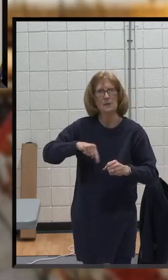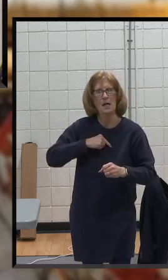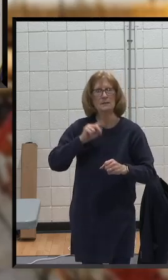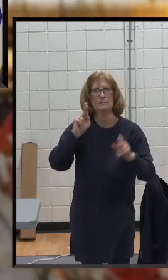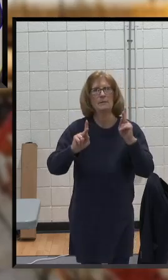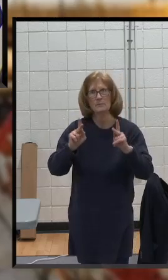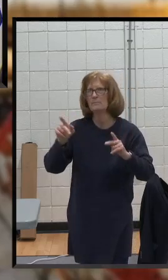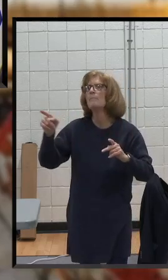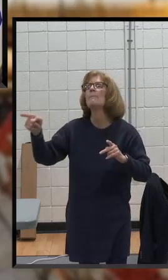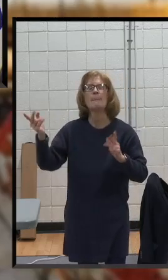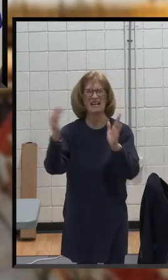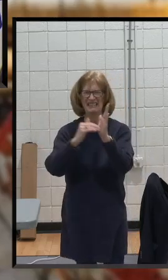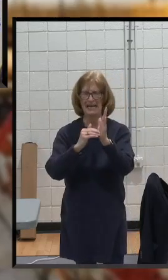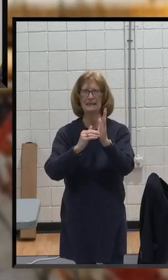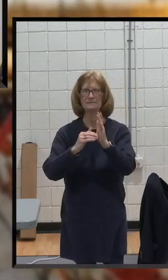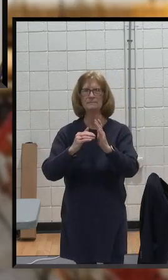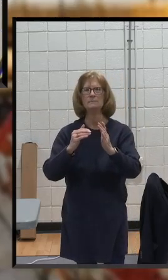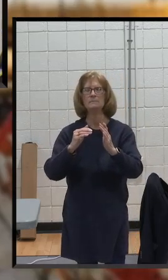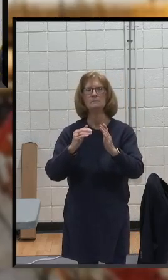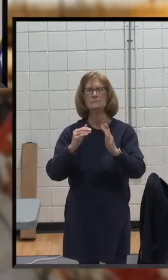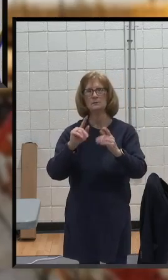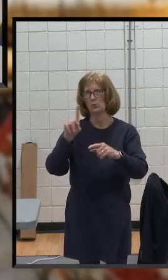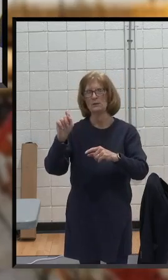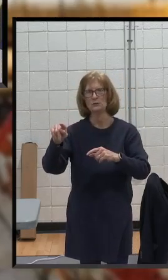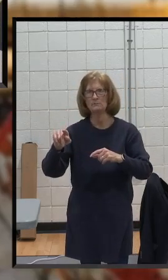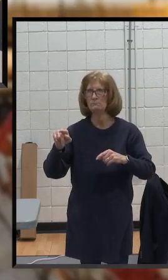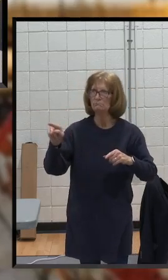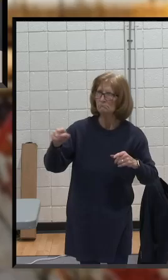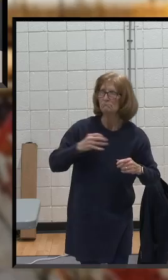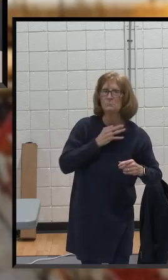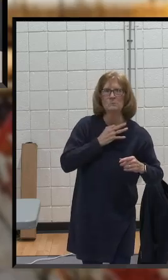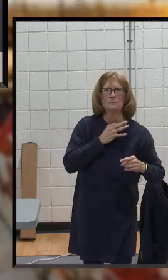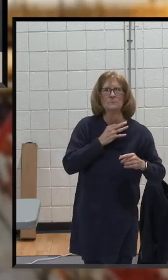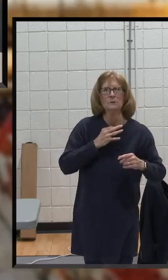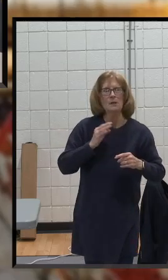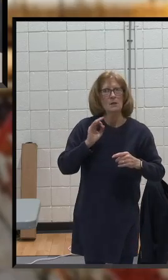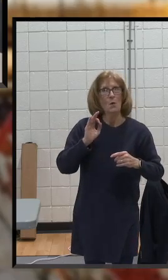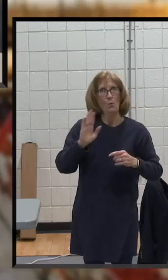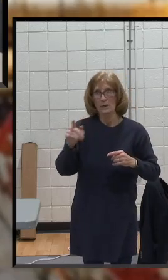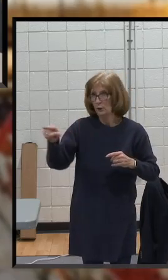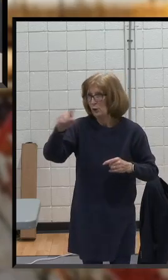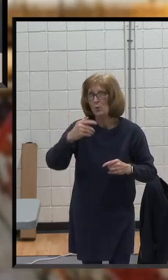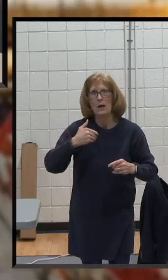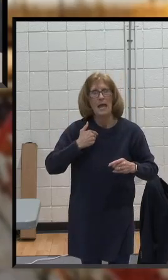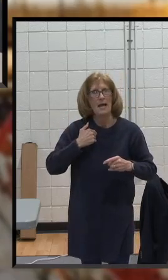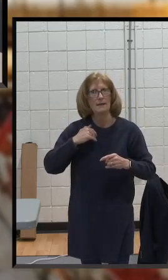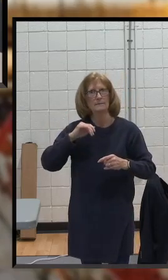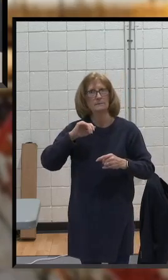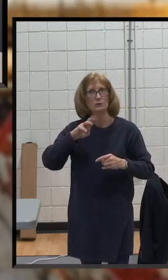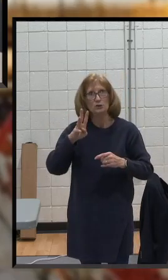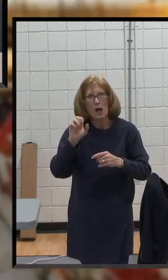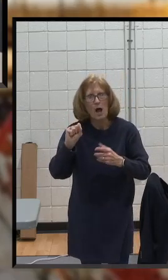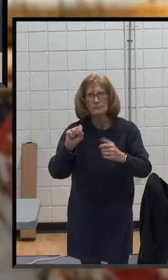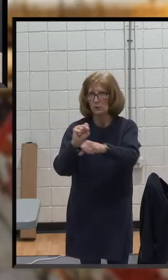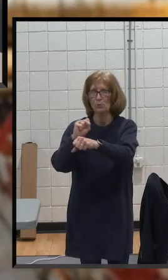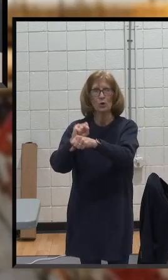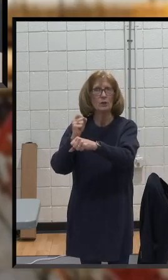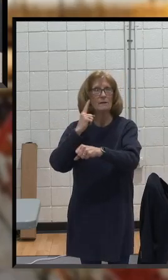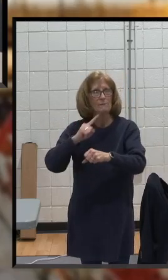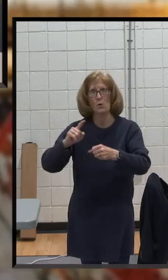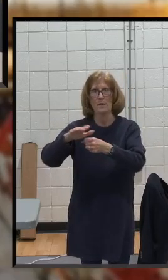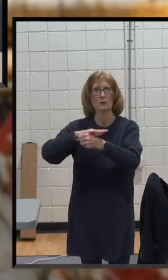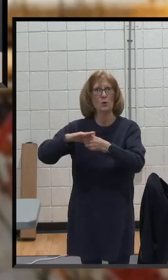So the question was, will there be jobs for nearby communities during the construction project?